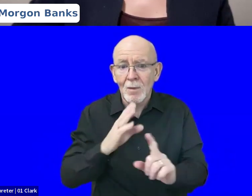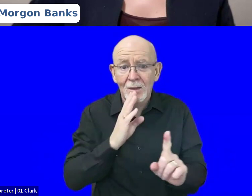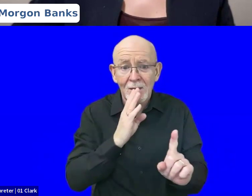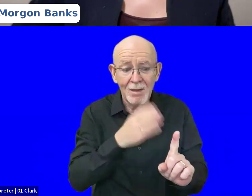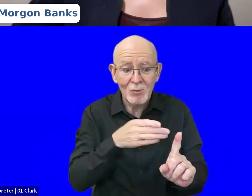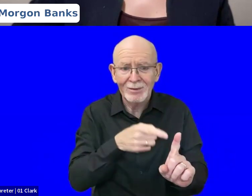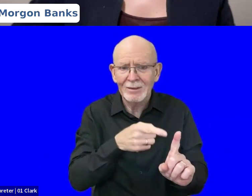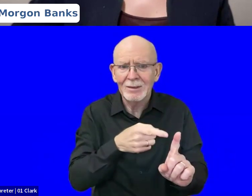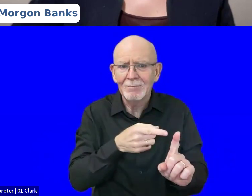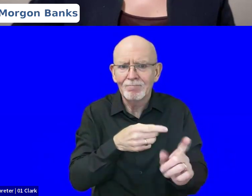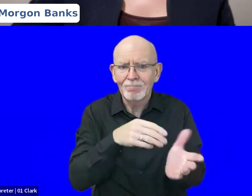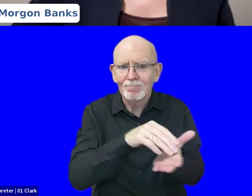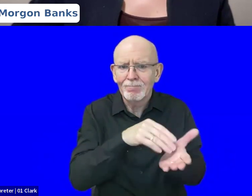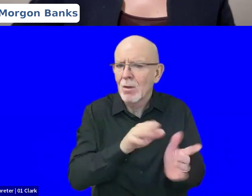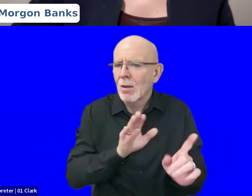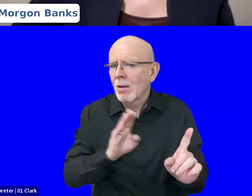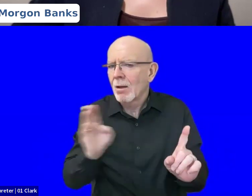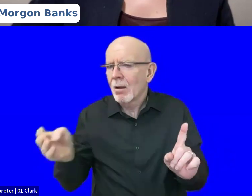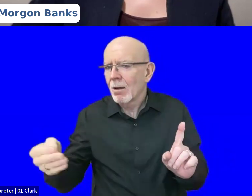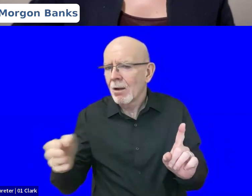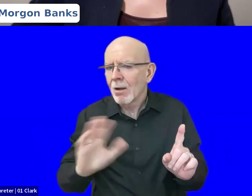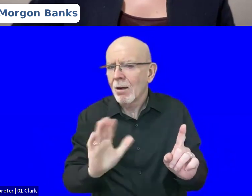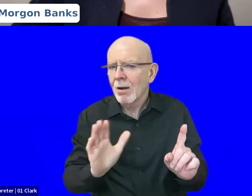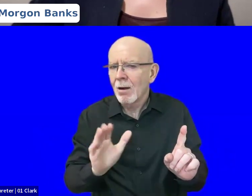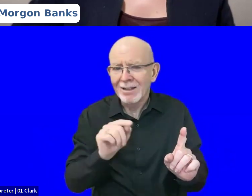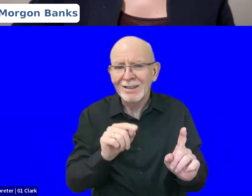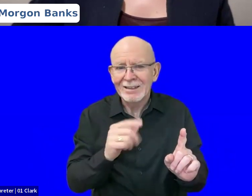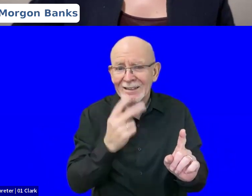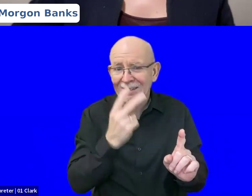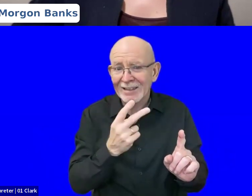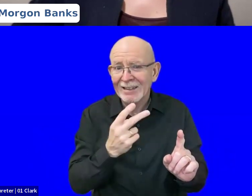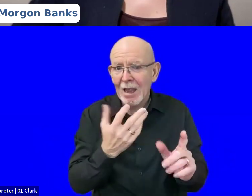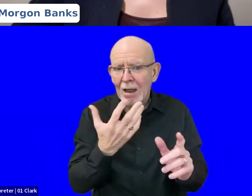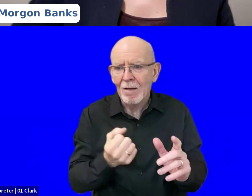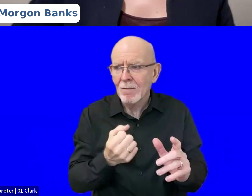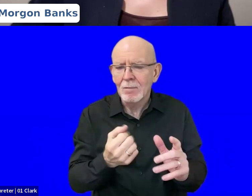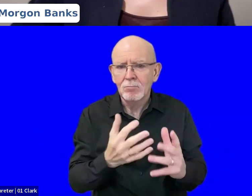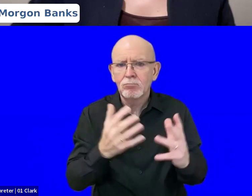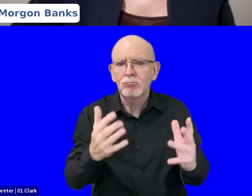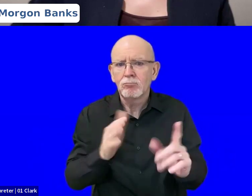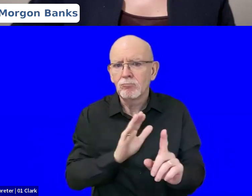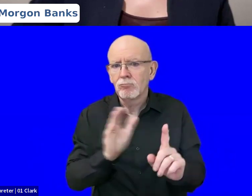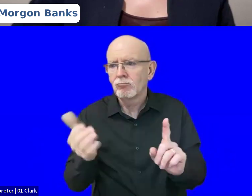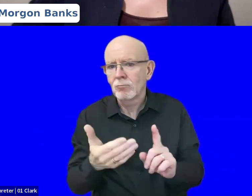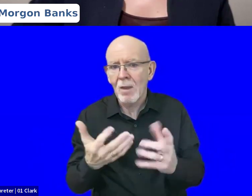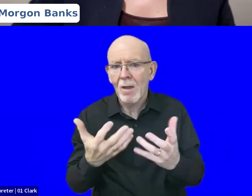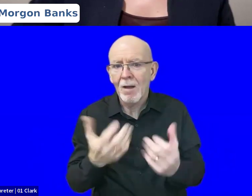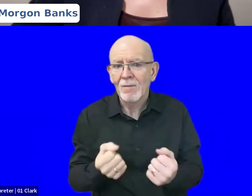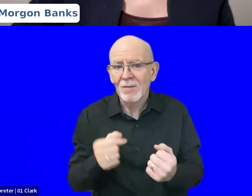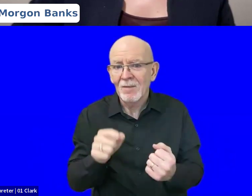isn't earning as much as they because of a disability, but just looking at the direct costs, there may not be much